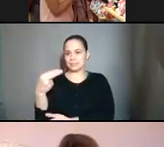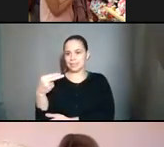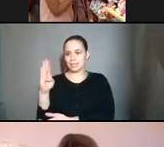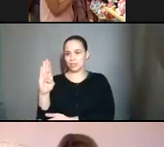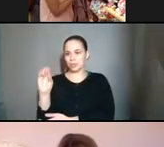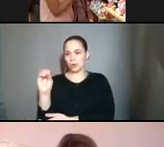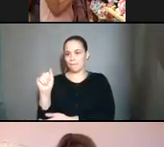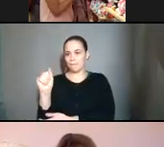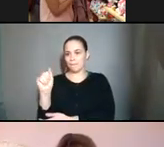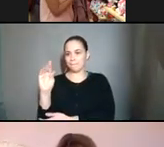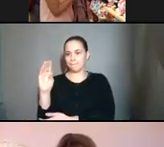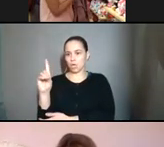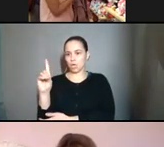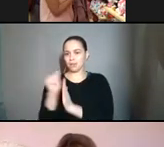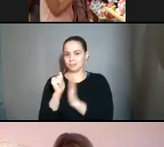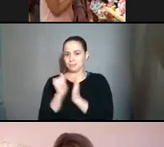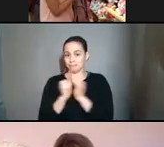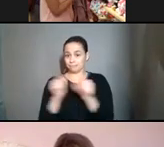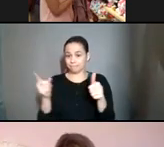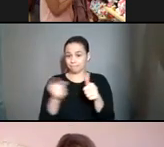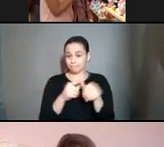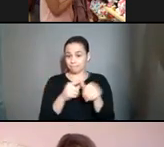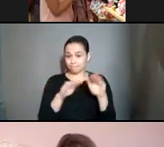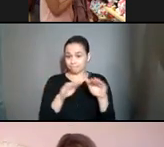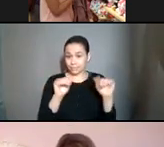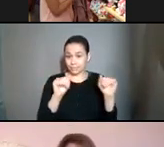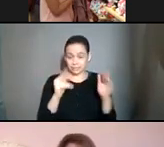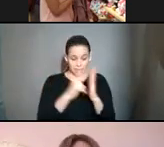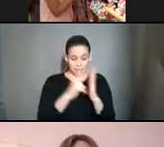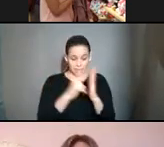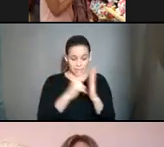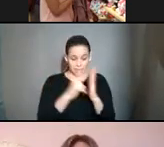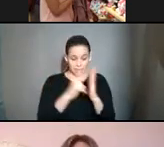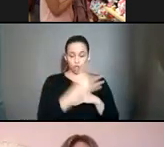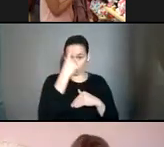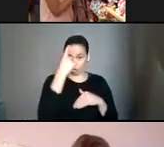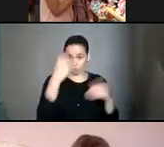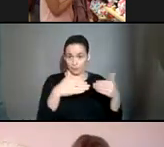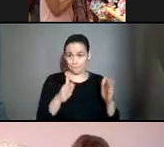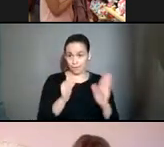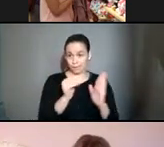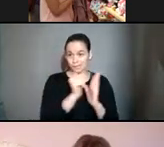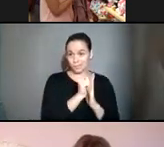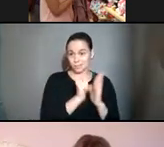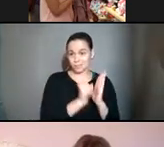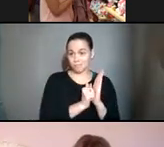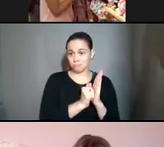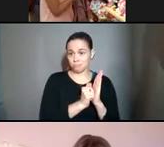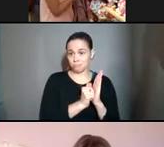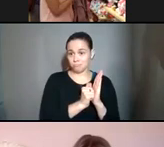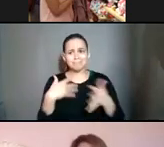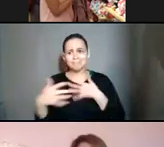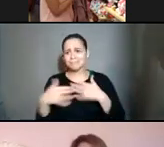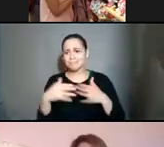First, have your child log in to their Dreambox account. No matter which grade level your child is in, you